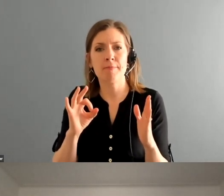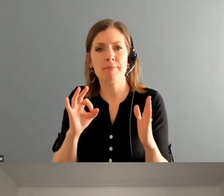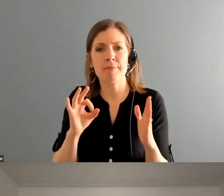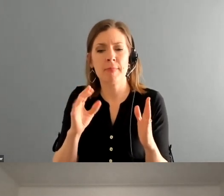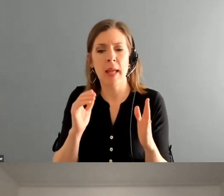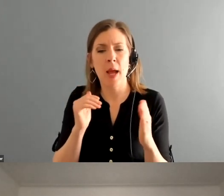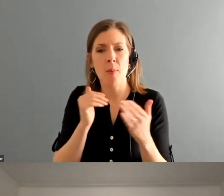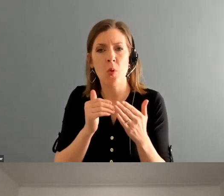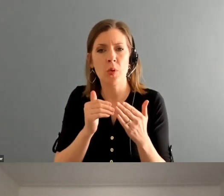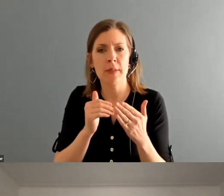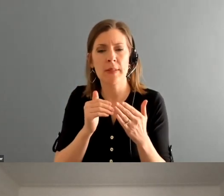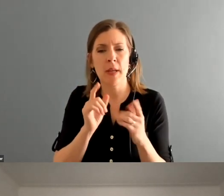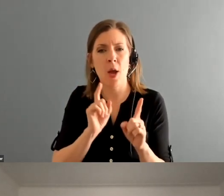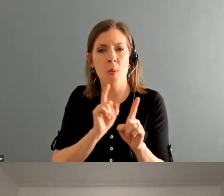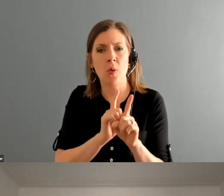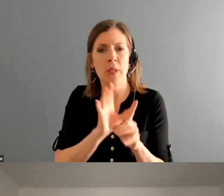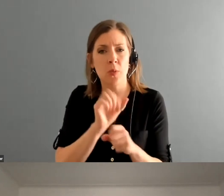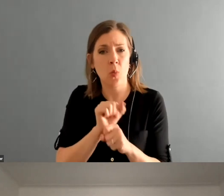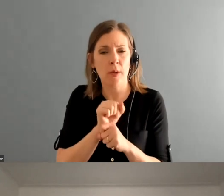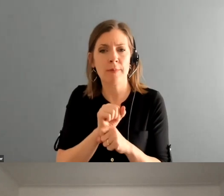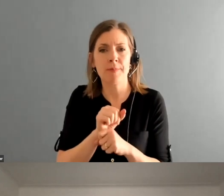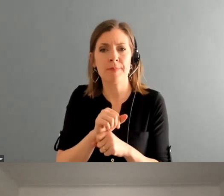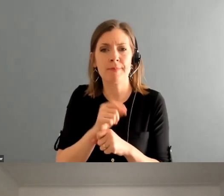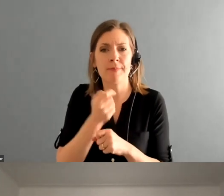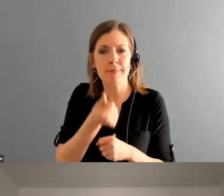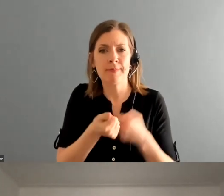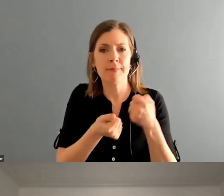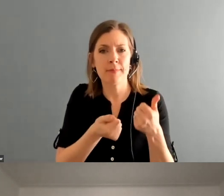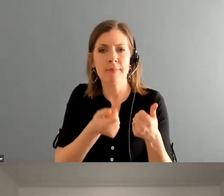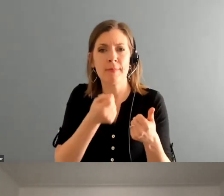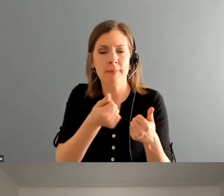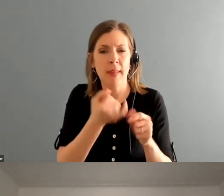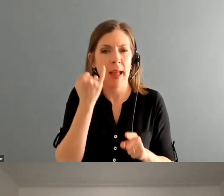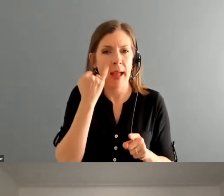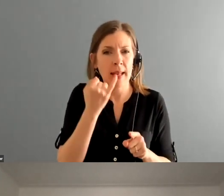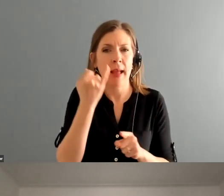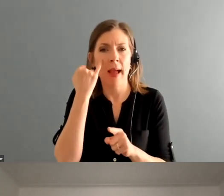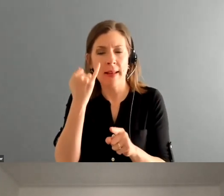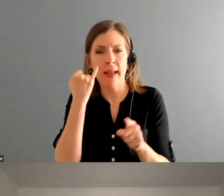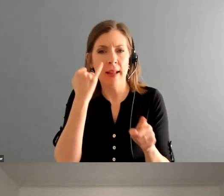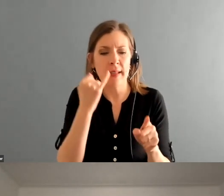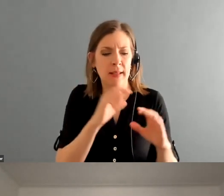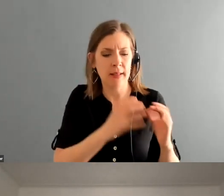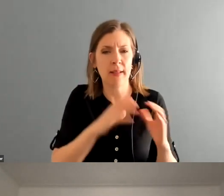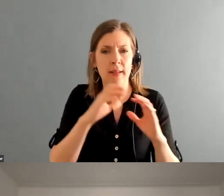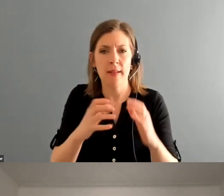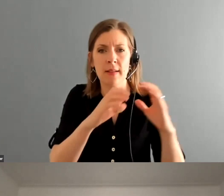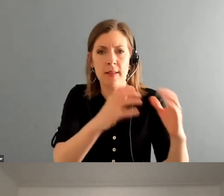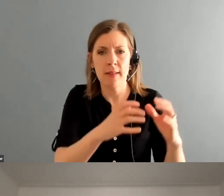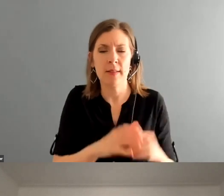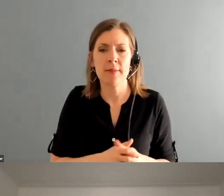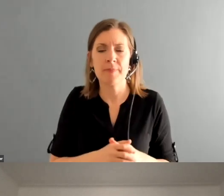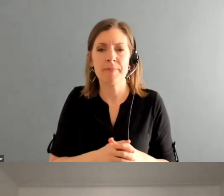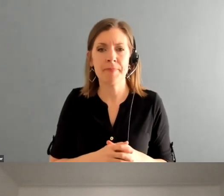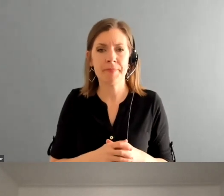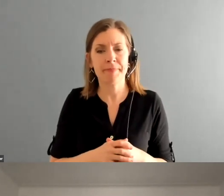approaching his work context by context in relation to, say, commissions, in relation to certain kinds of exhibition